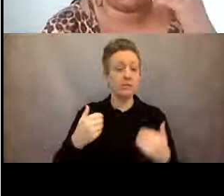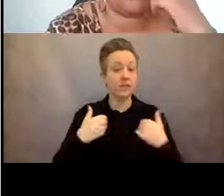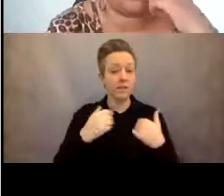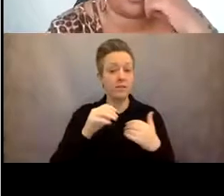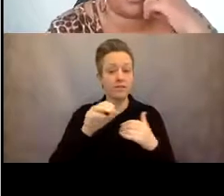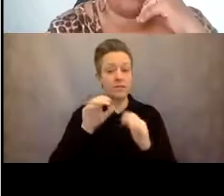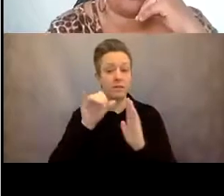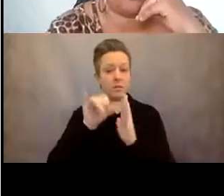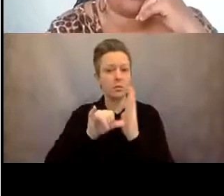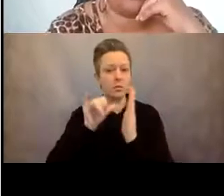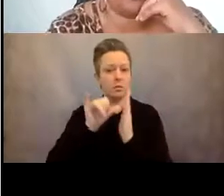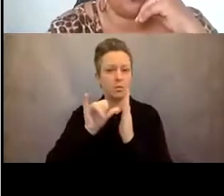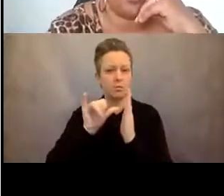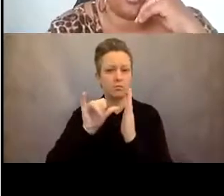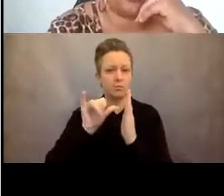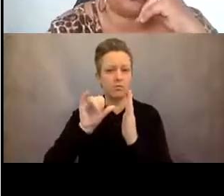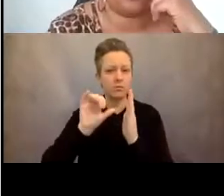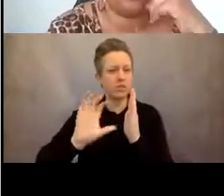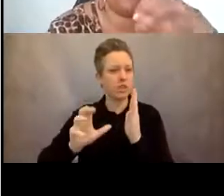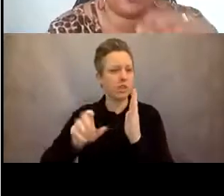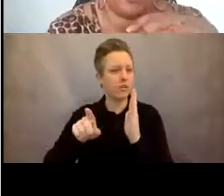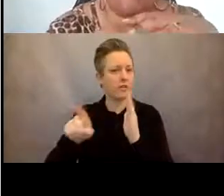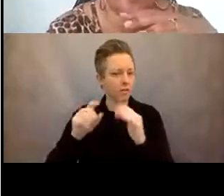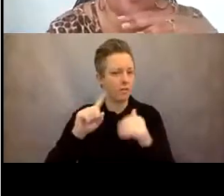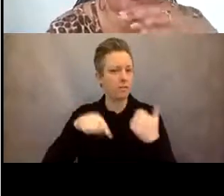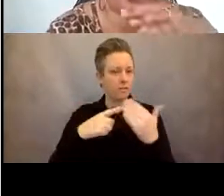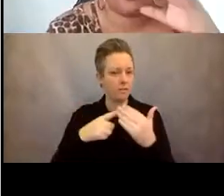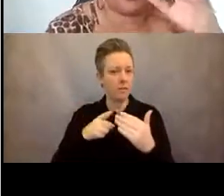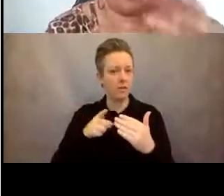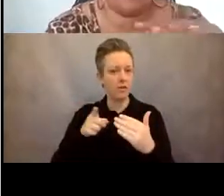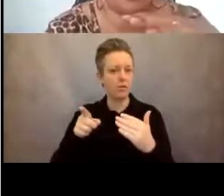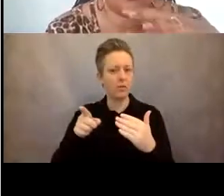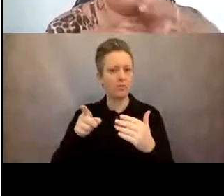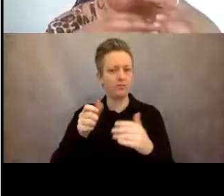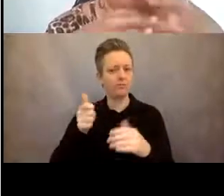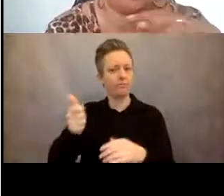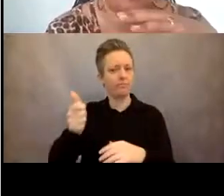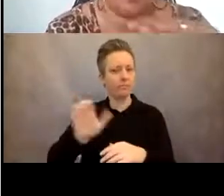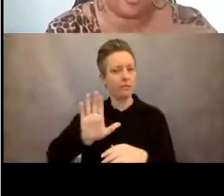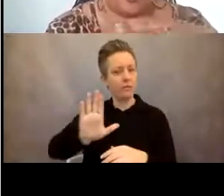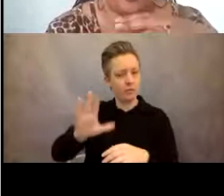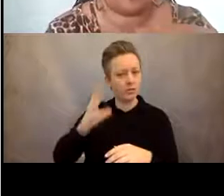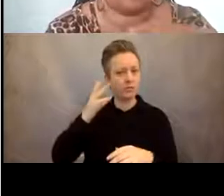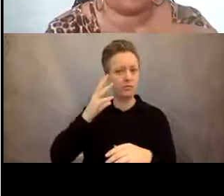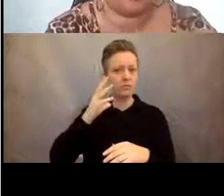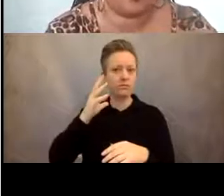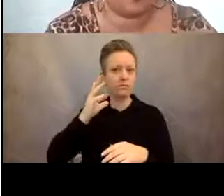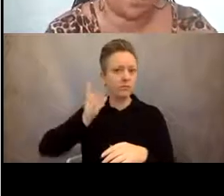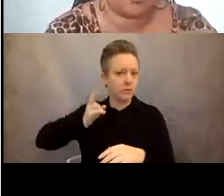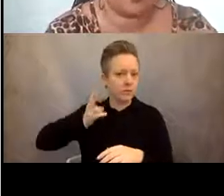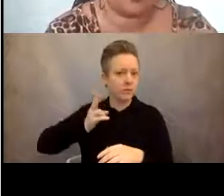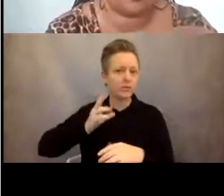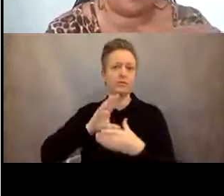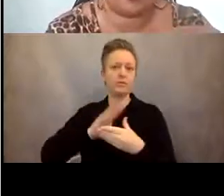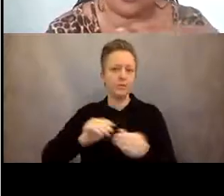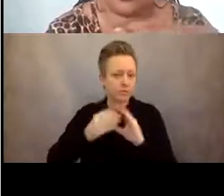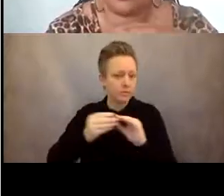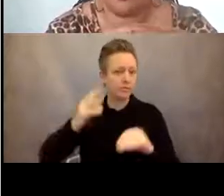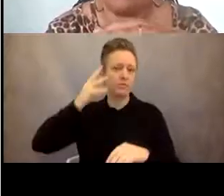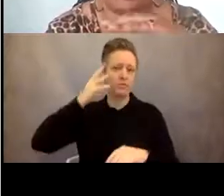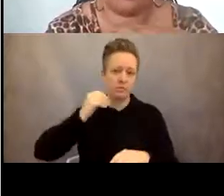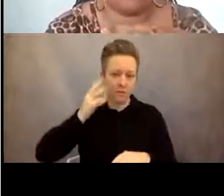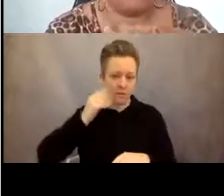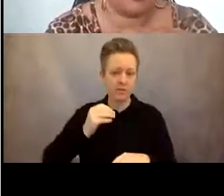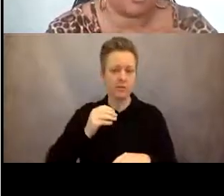And it goes a lot more into a story and just really thinking about not only the multiple layers of interpersonal violence she